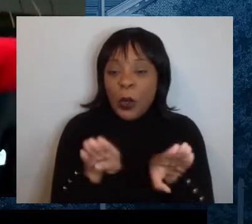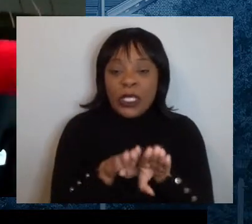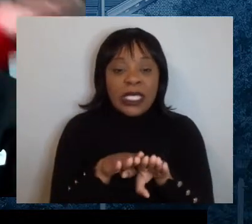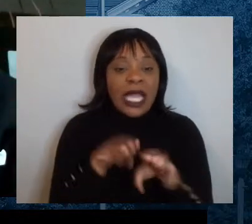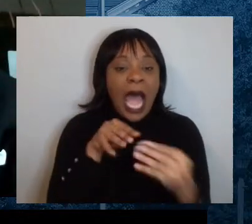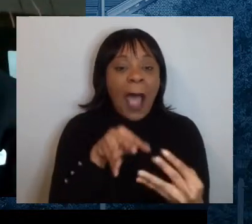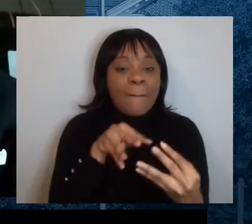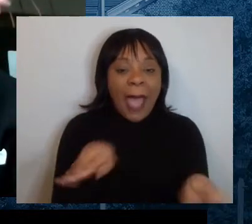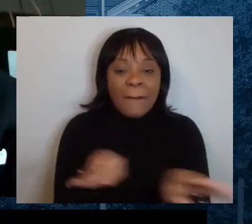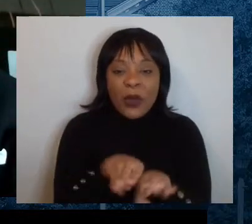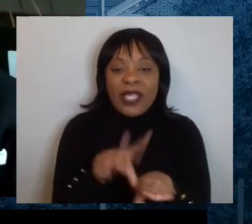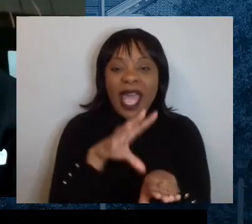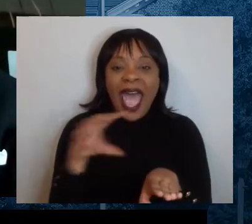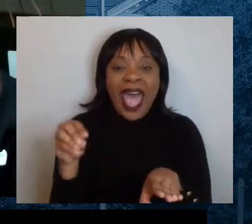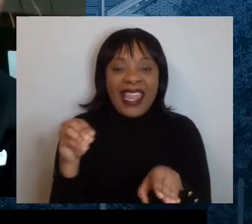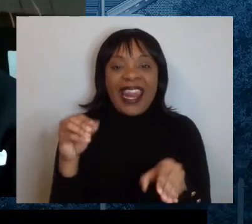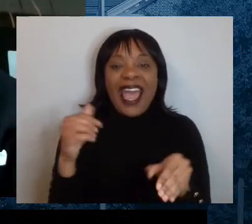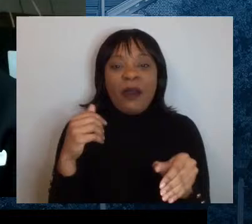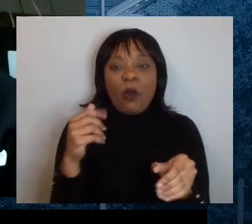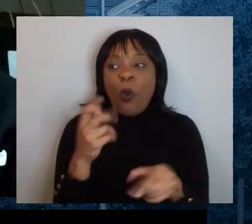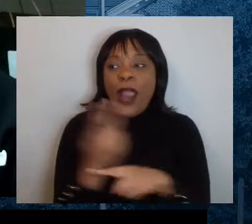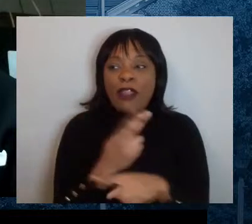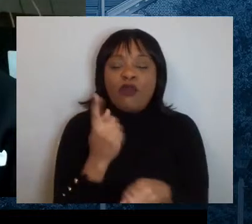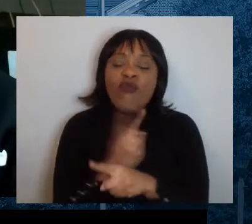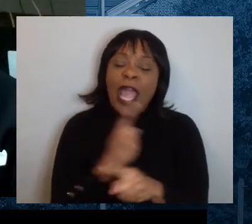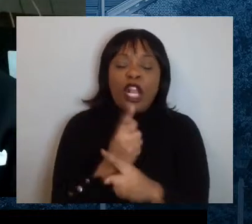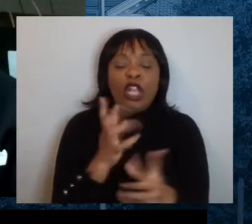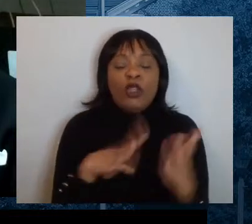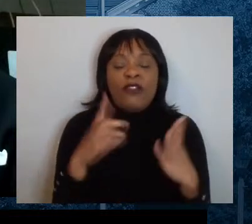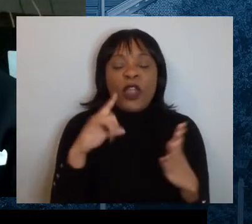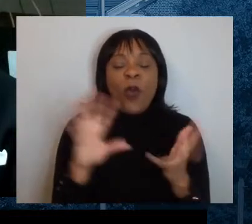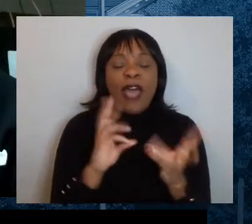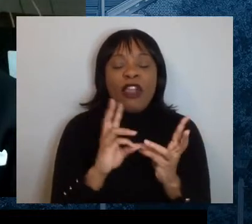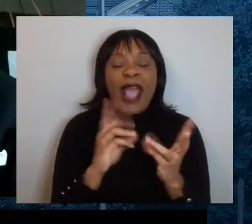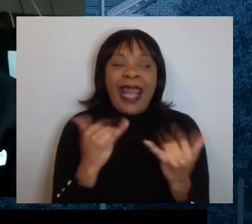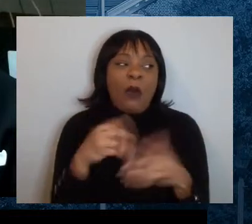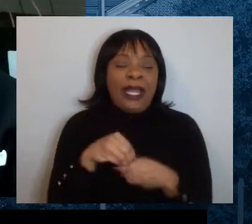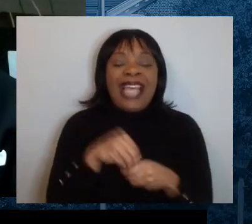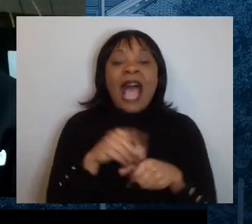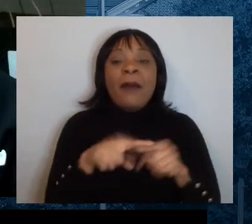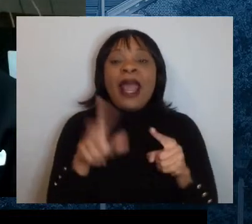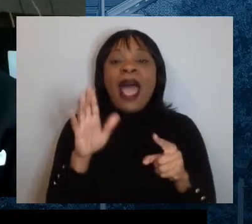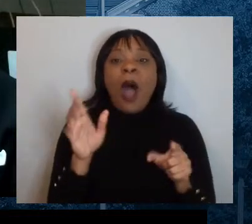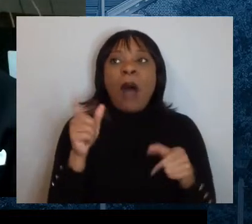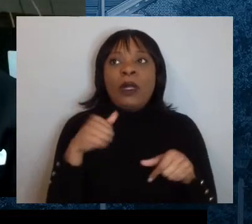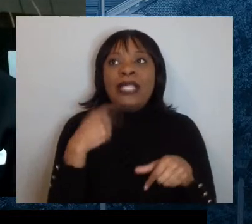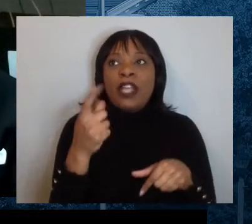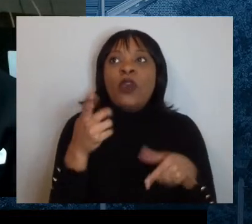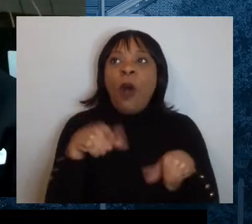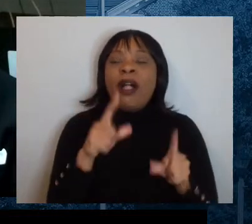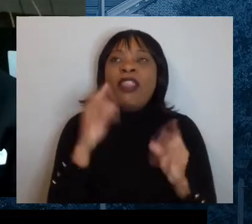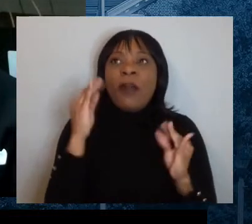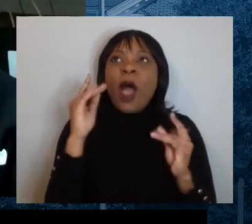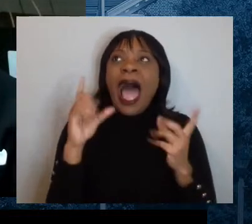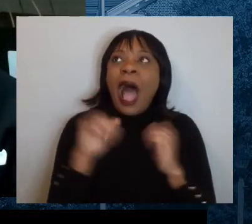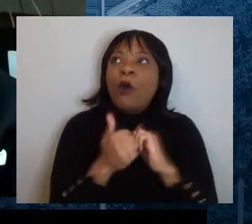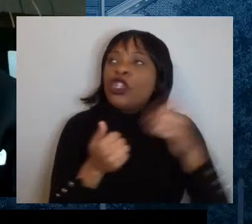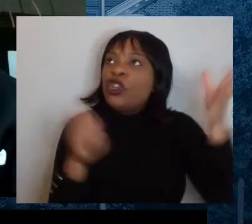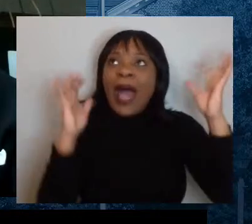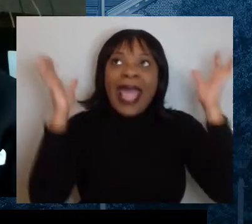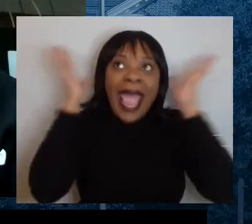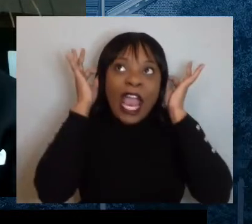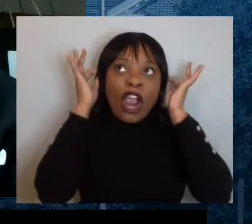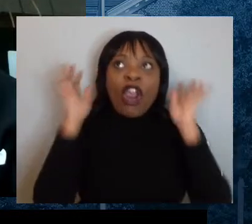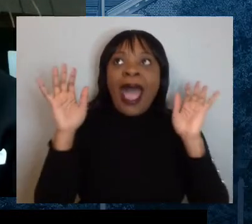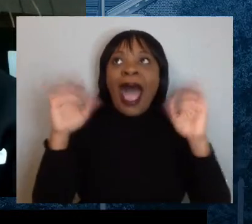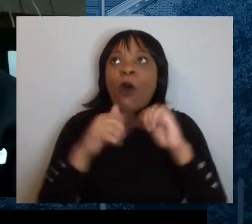And now we're inside. But I will tell you, as I thought about it, I thought about,